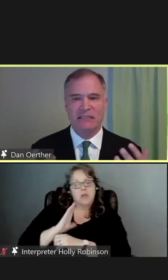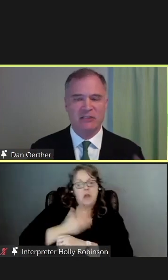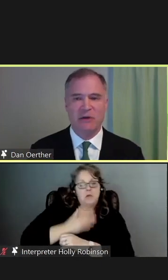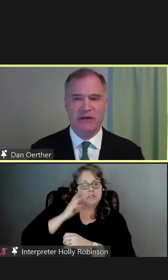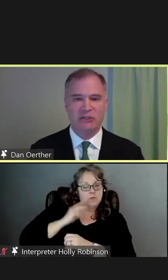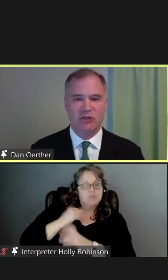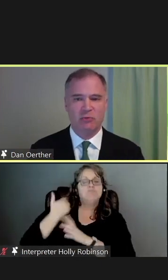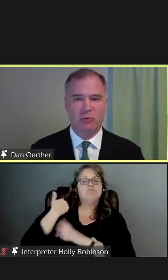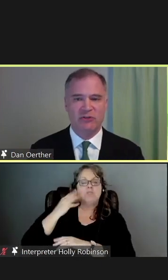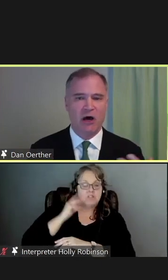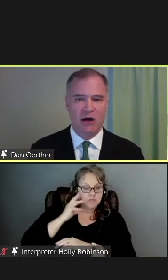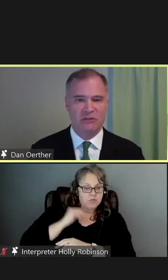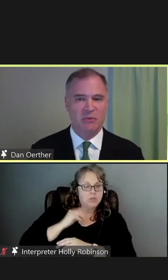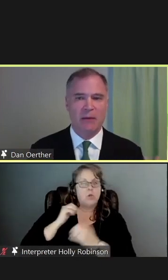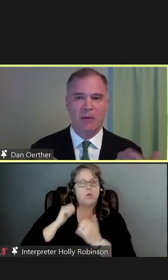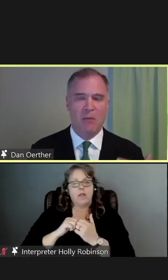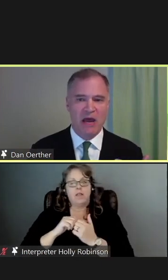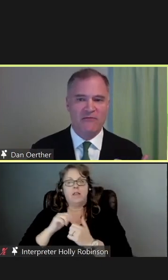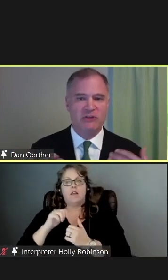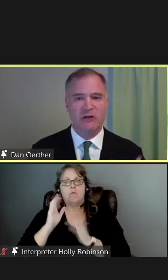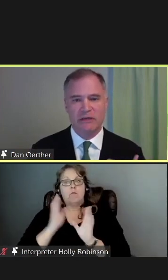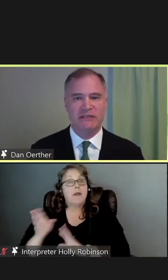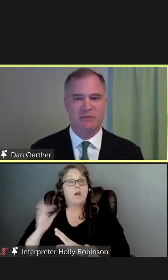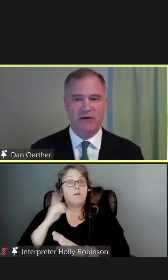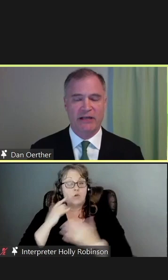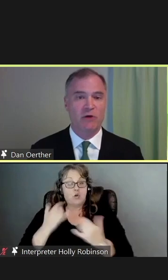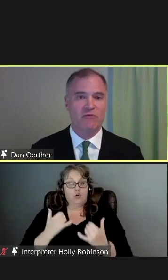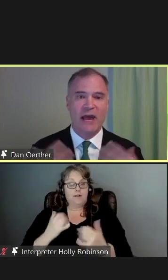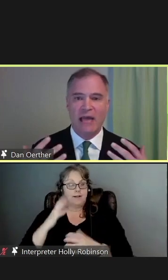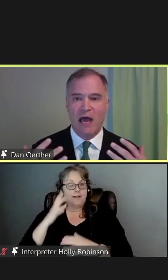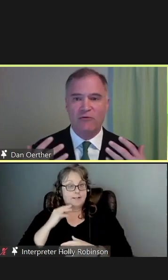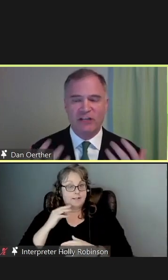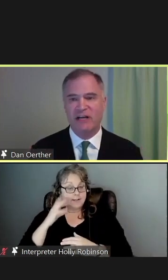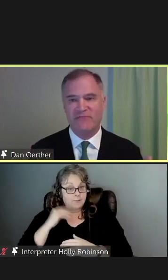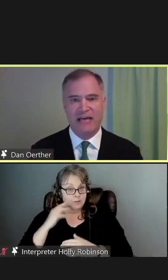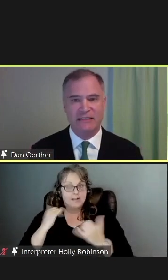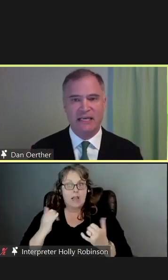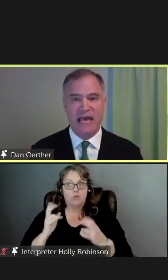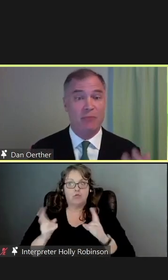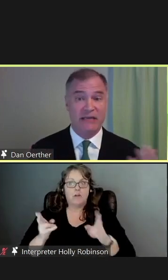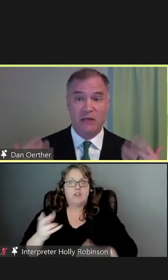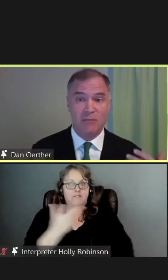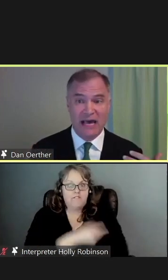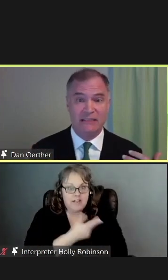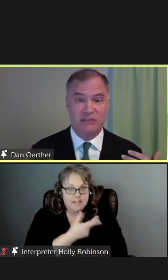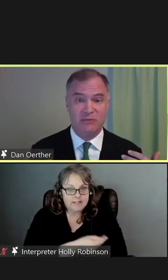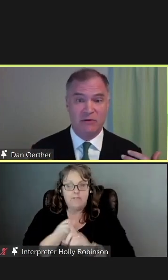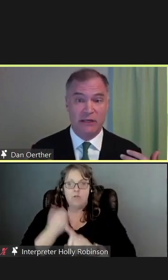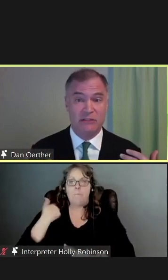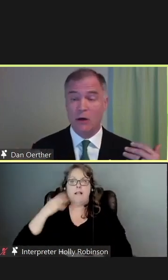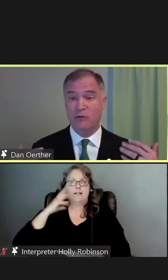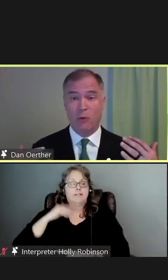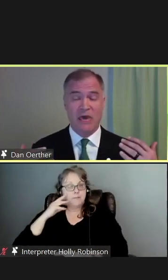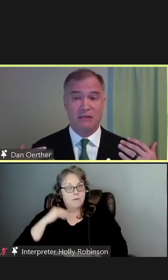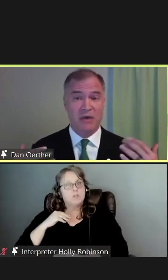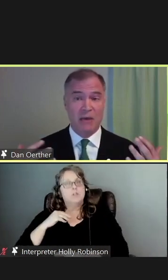past experiences with SARS to be able to prepare for this current experience. We're right now rushing a vaccine out based on past experience,